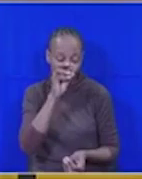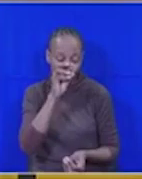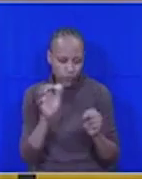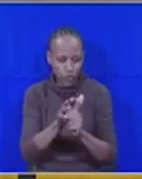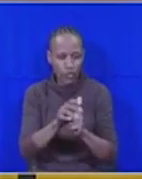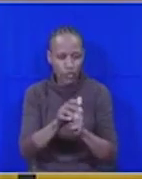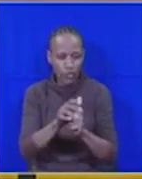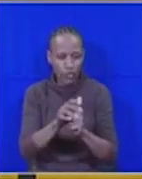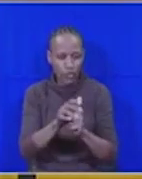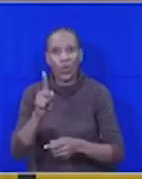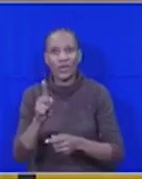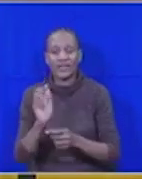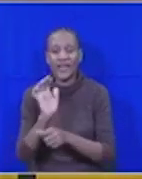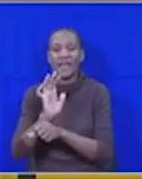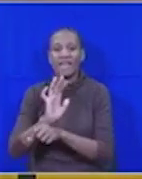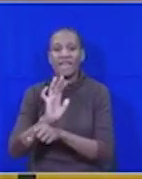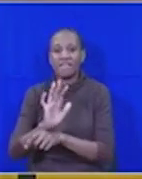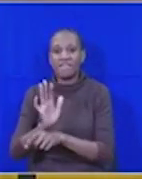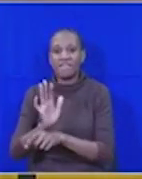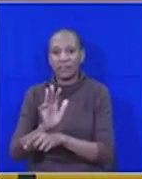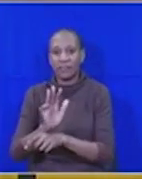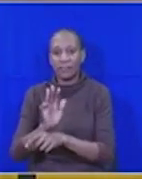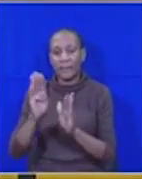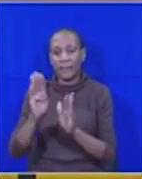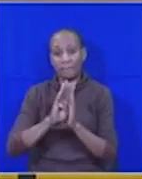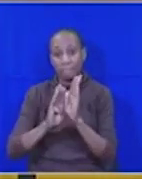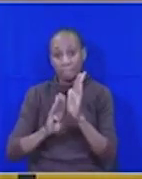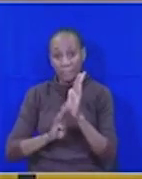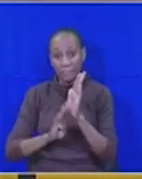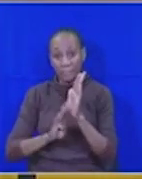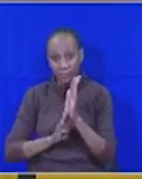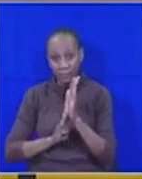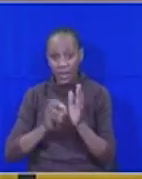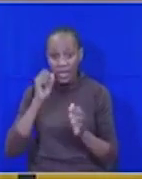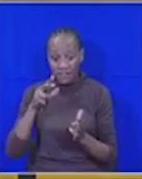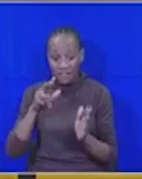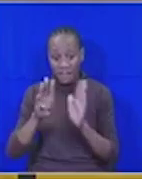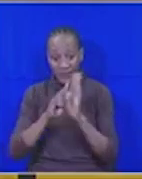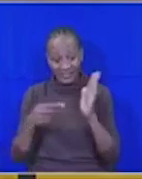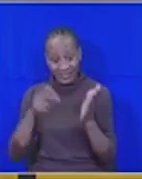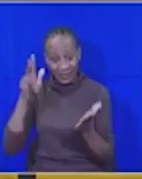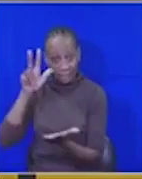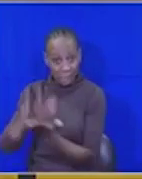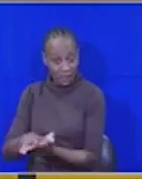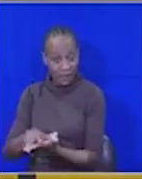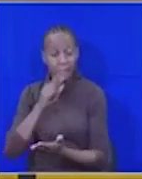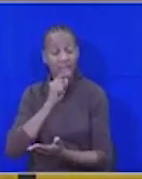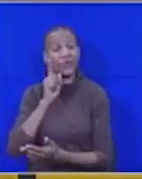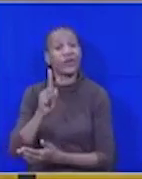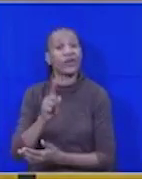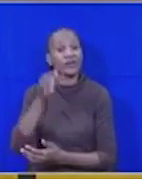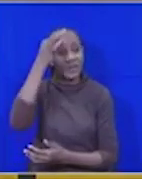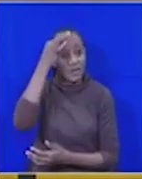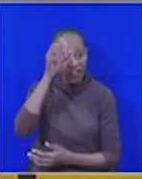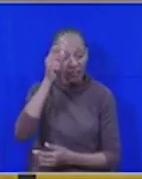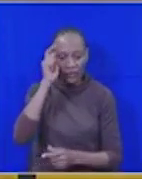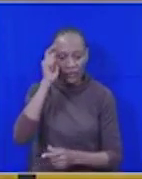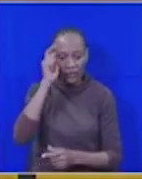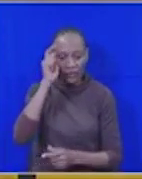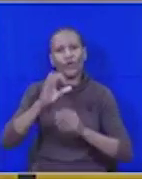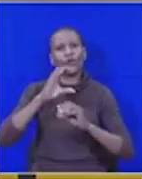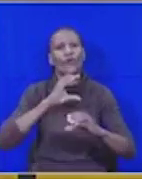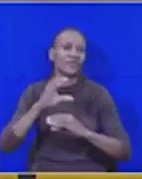was the Films and Publications Amendment Bill. If passed, this bill will give the government the right to censor communications by